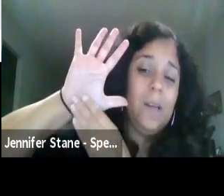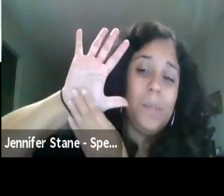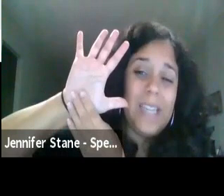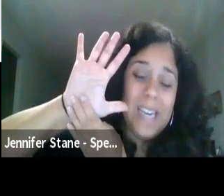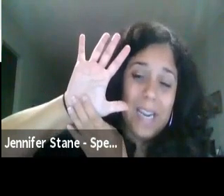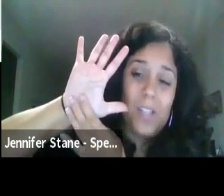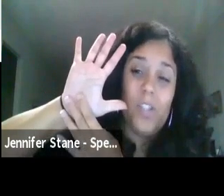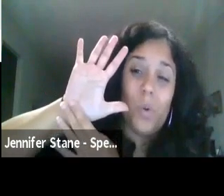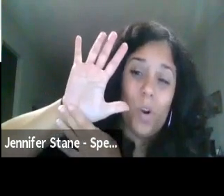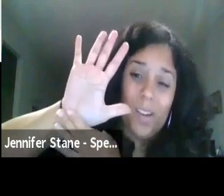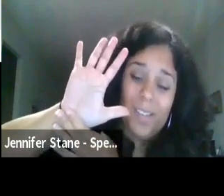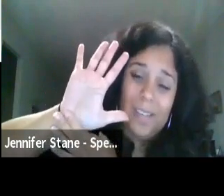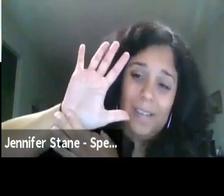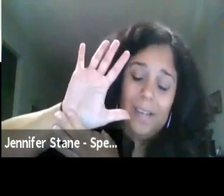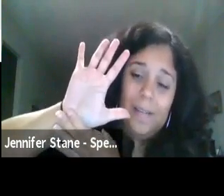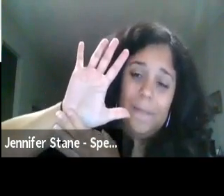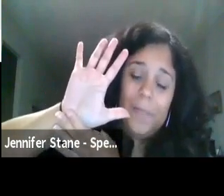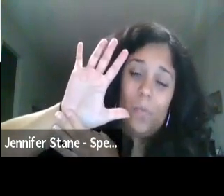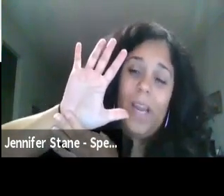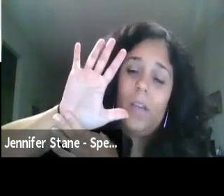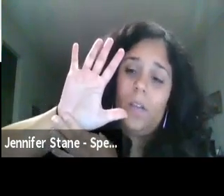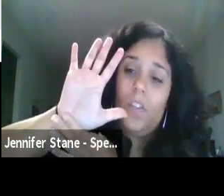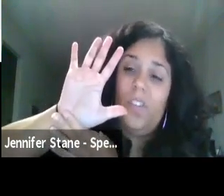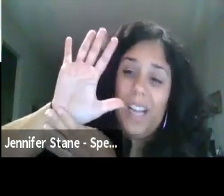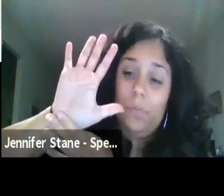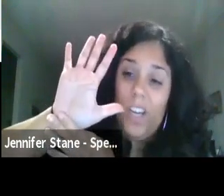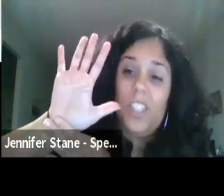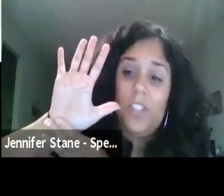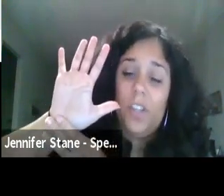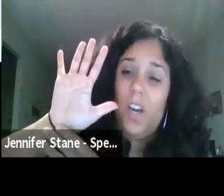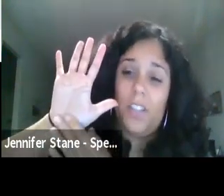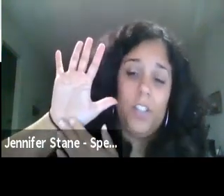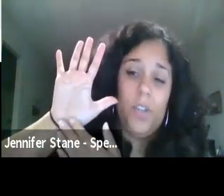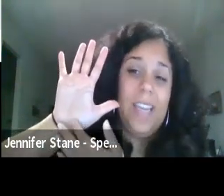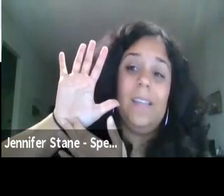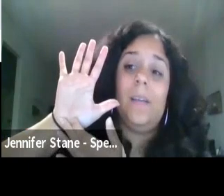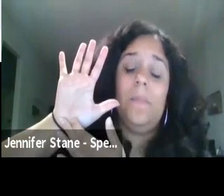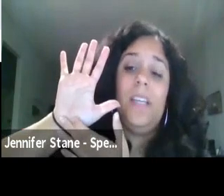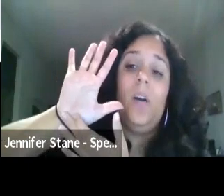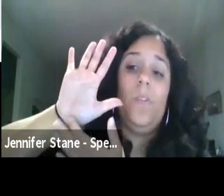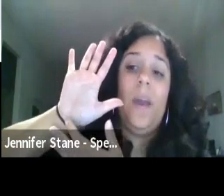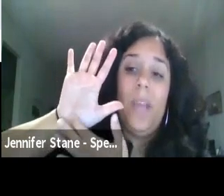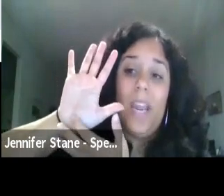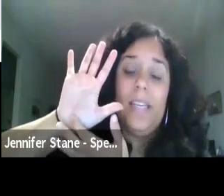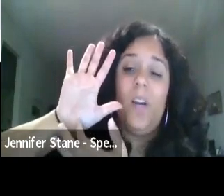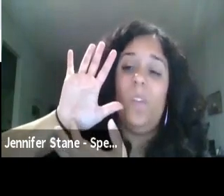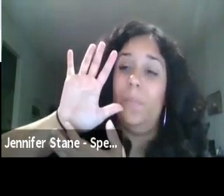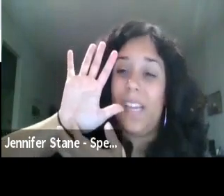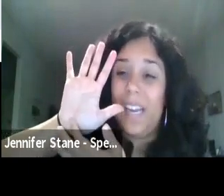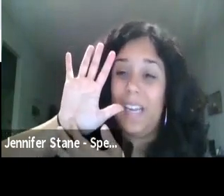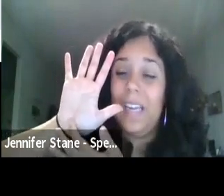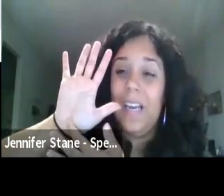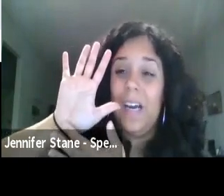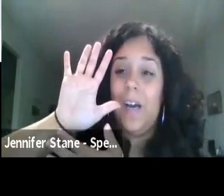giant bleeding sore, right? You'd likely rush into the doctor to try to get something to help with that pain, to help with